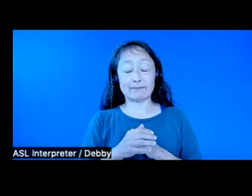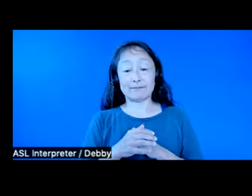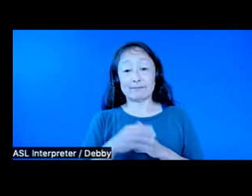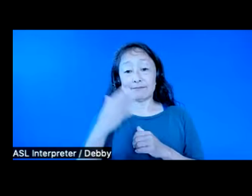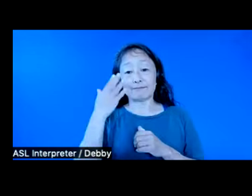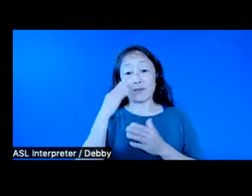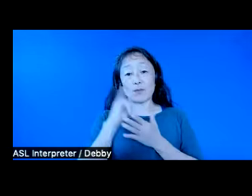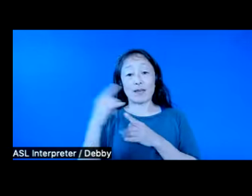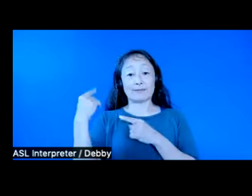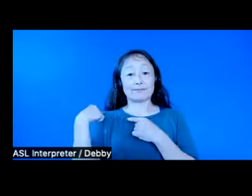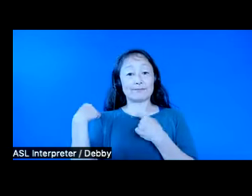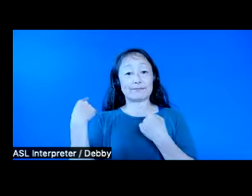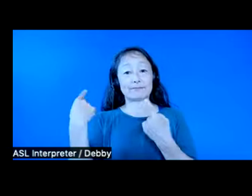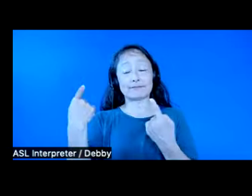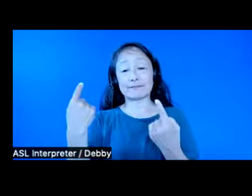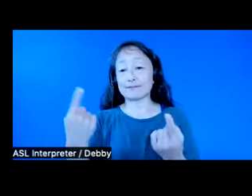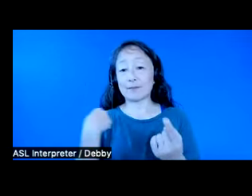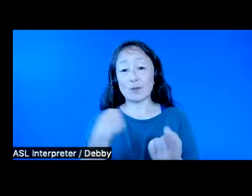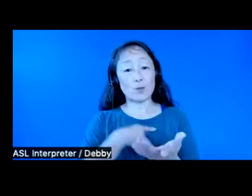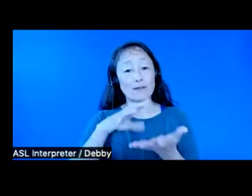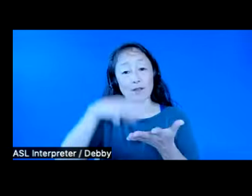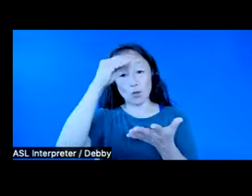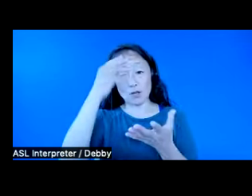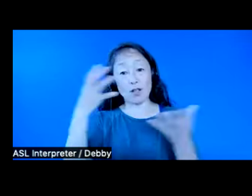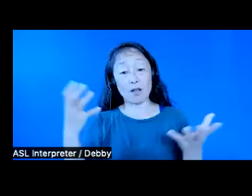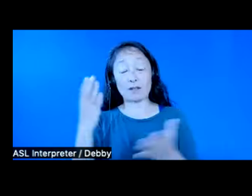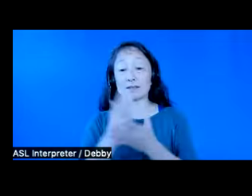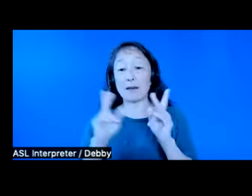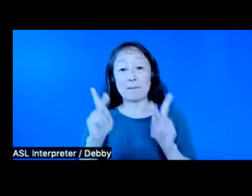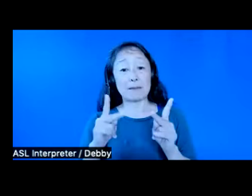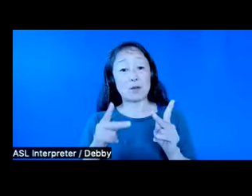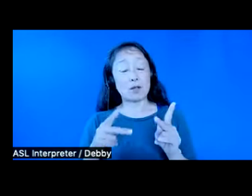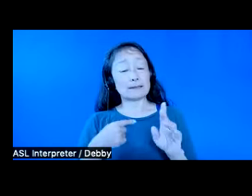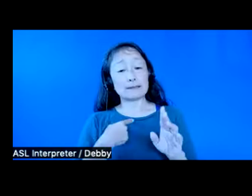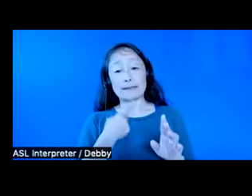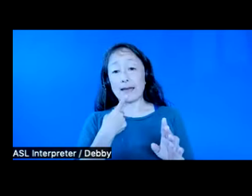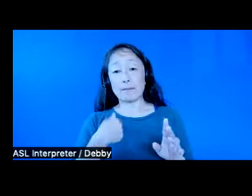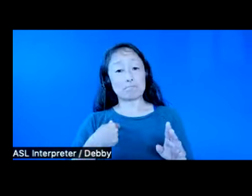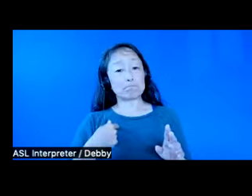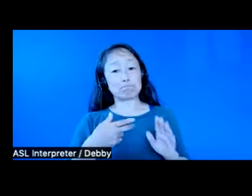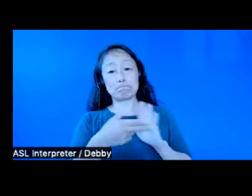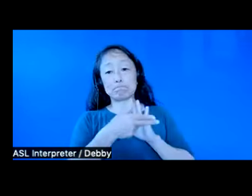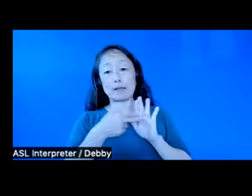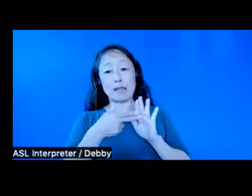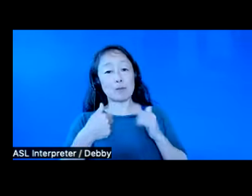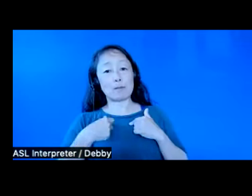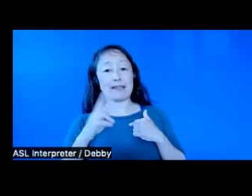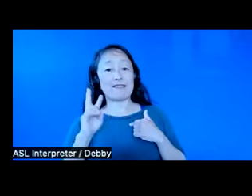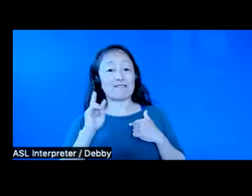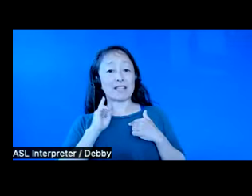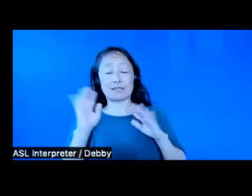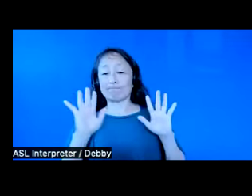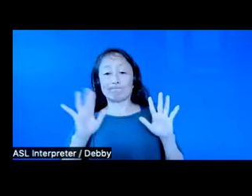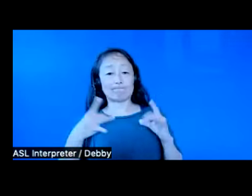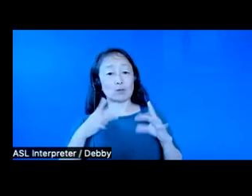the years that some people are like, I'm not a victim. So they don't like the victimization language. So I did update this